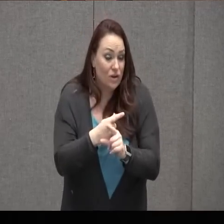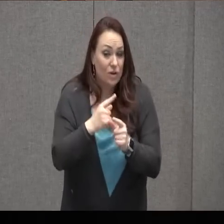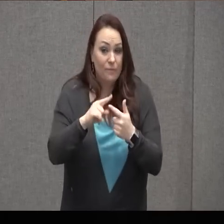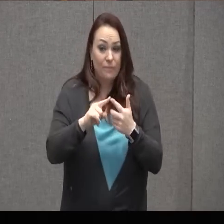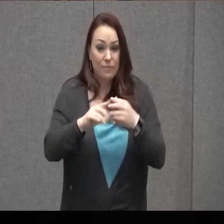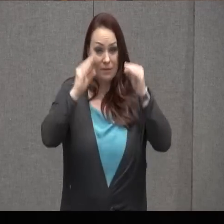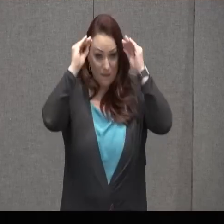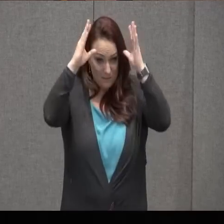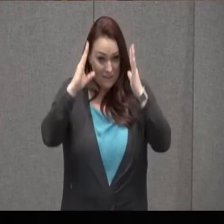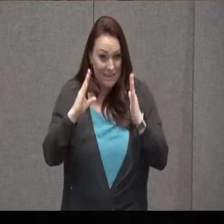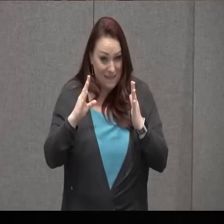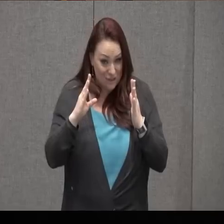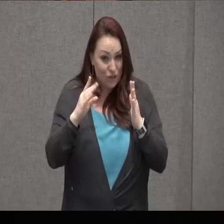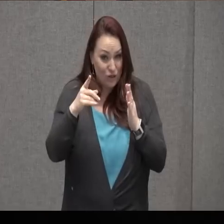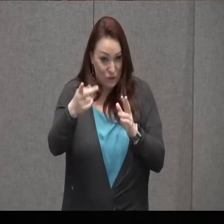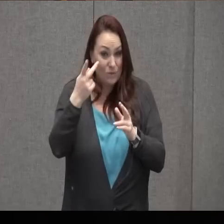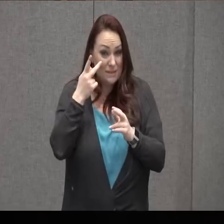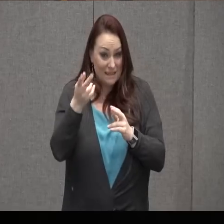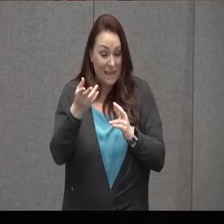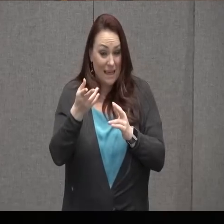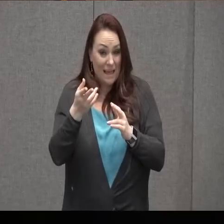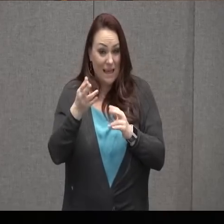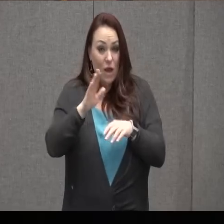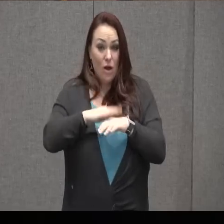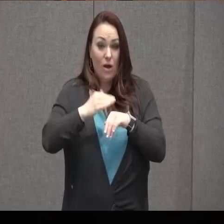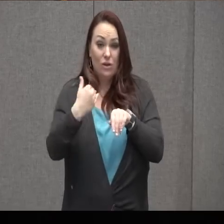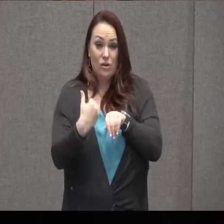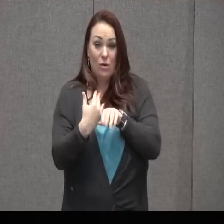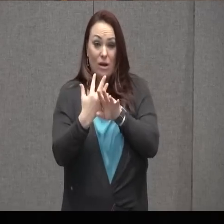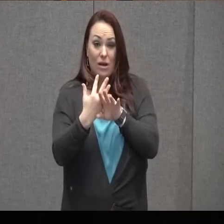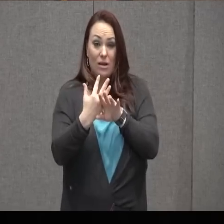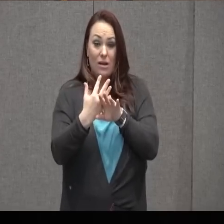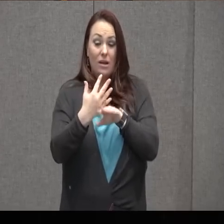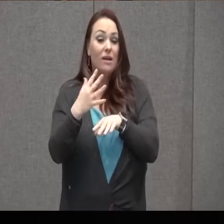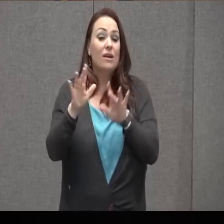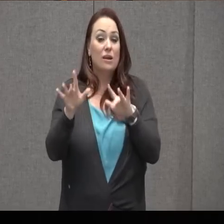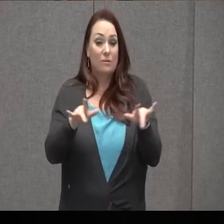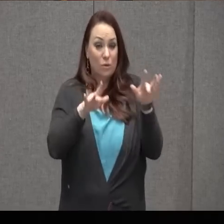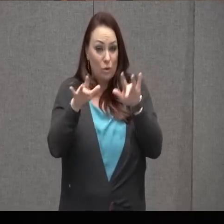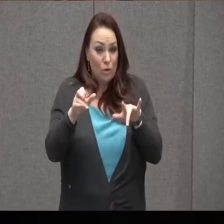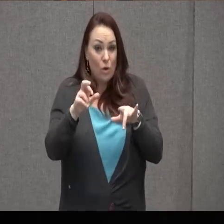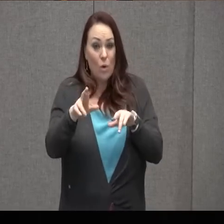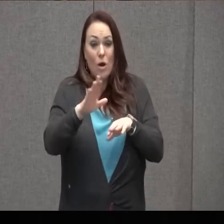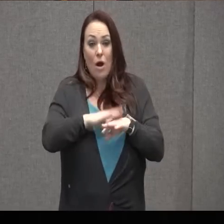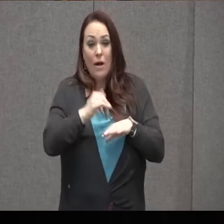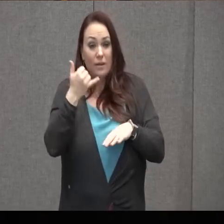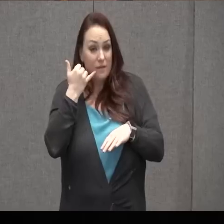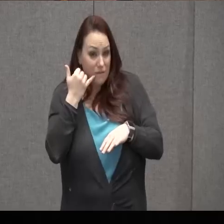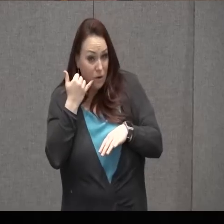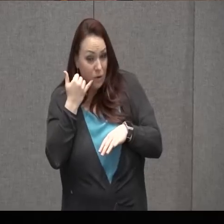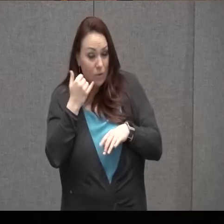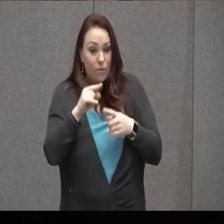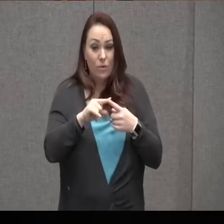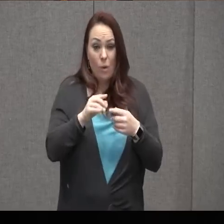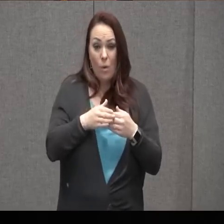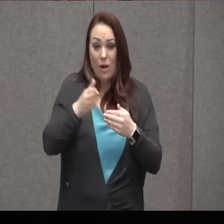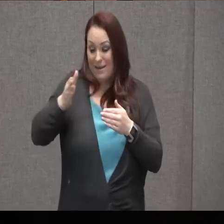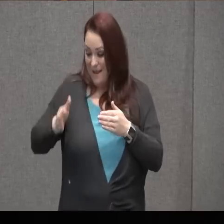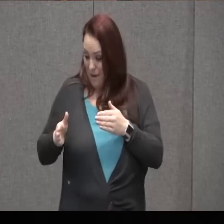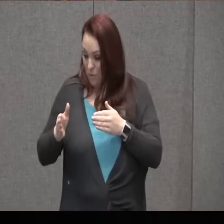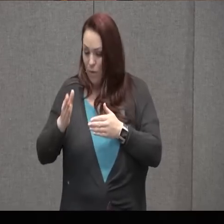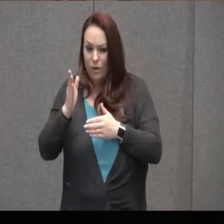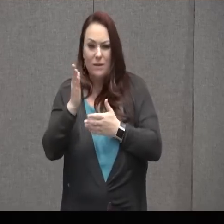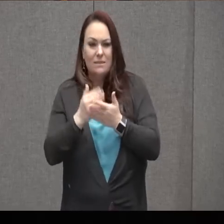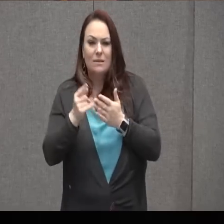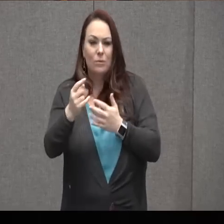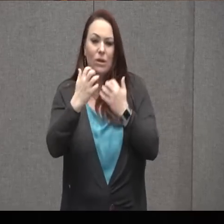the teacher that you see through your computer or on the phone. Or maybe it can be a neighbor or someone else that you care